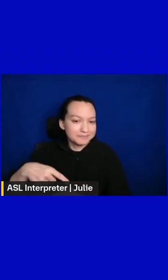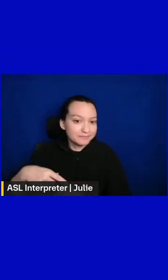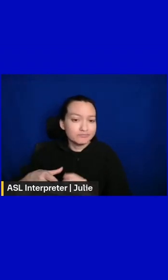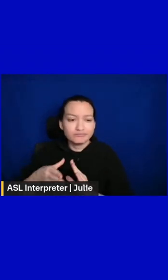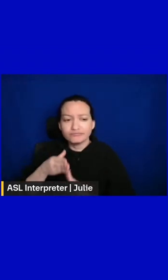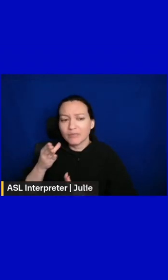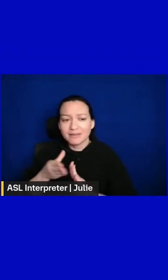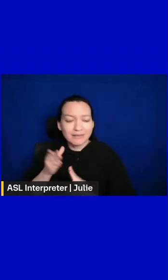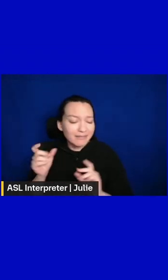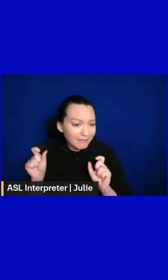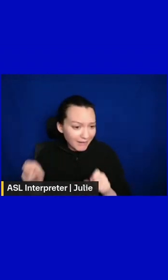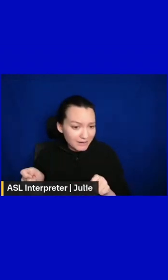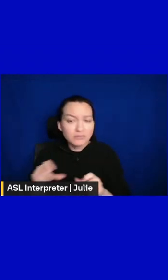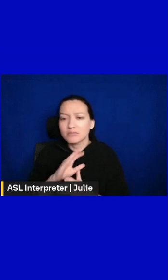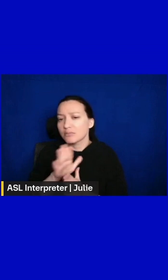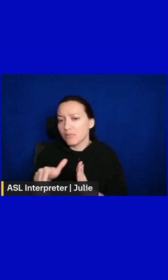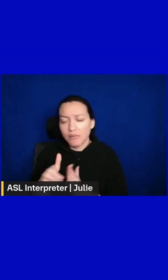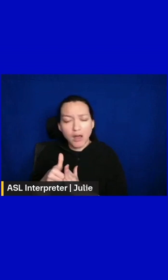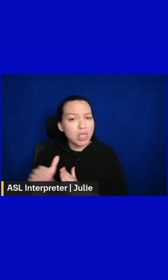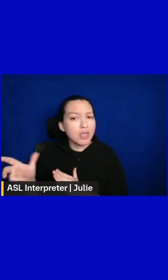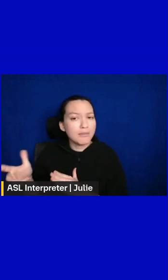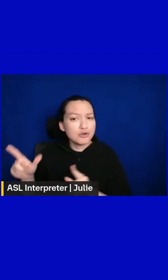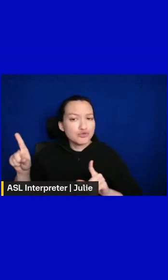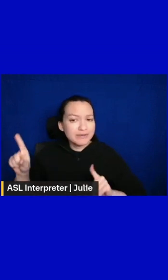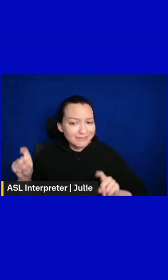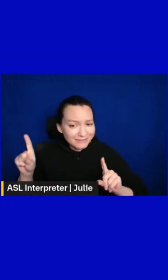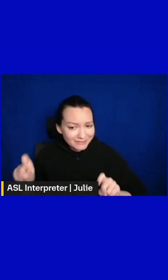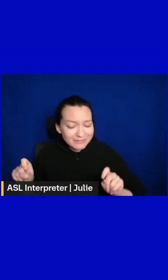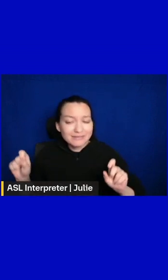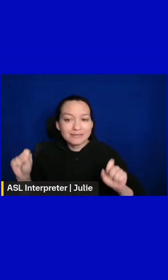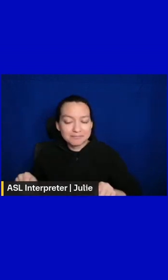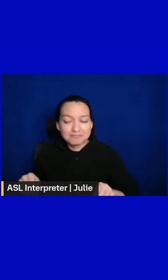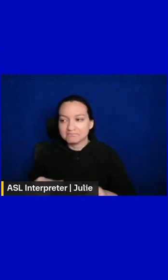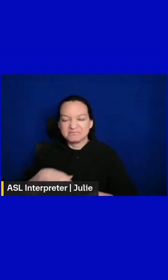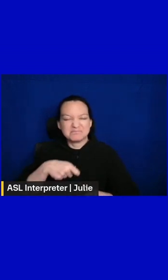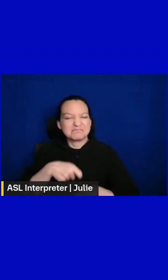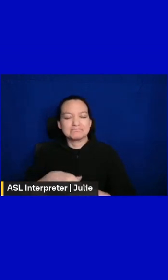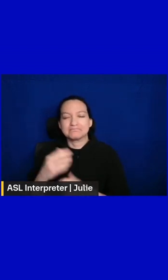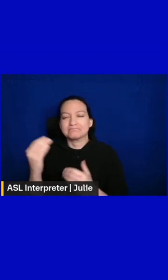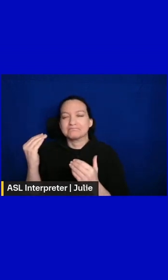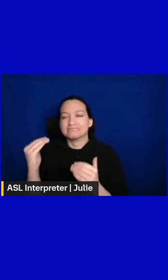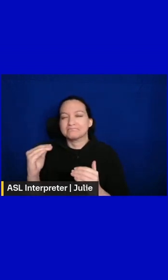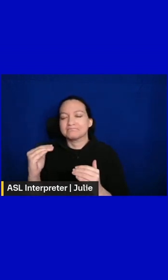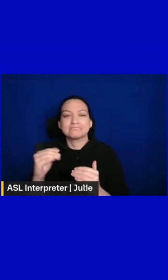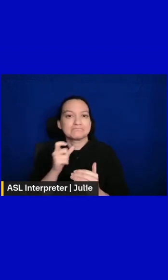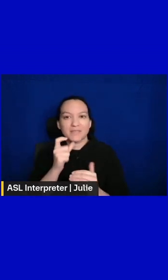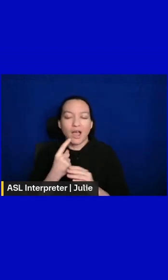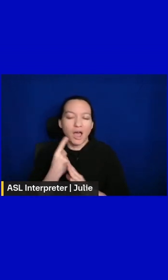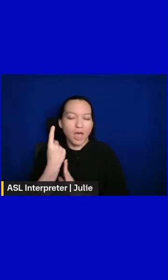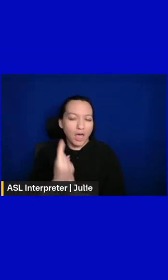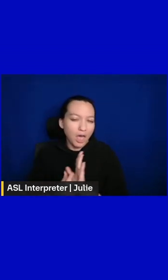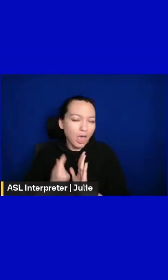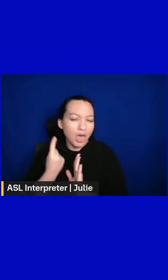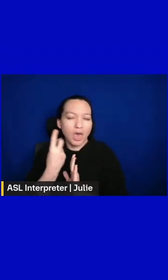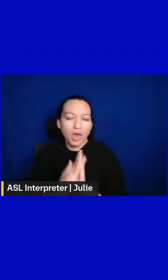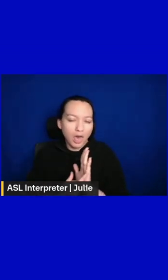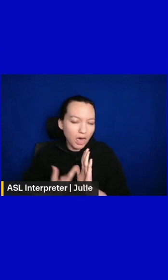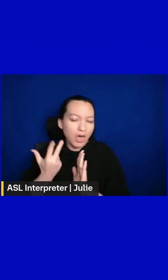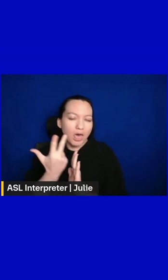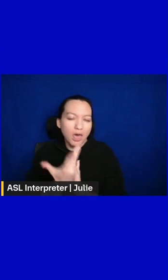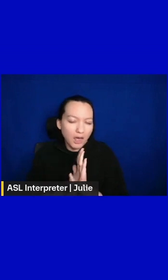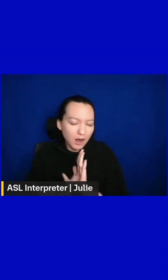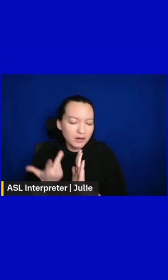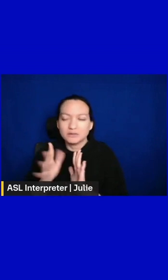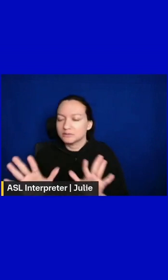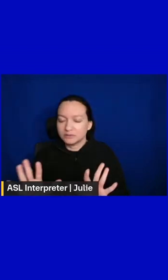run all of our module testing in a given time frame that doesn't take hours upon hours upon hours to